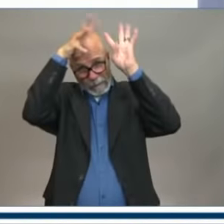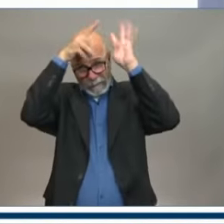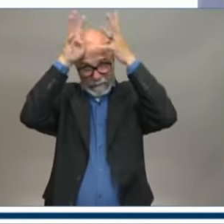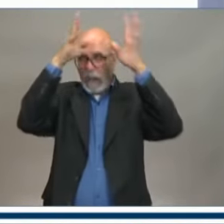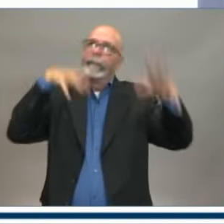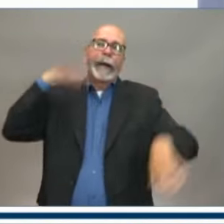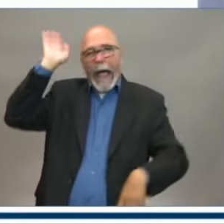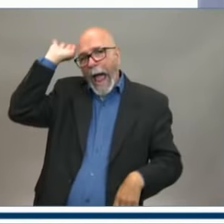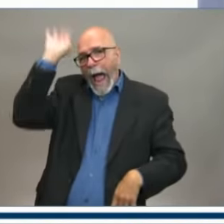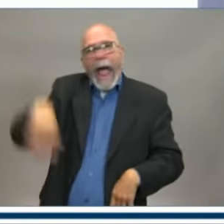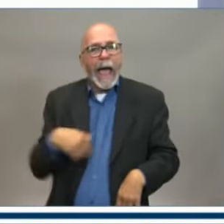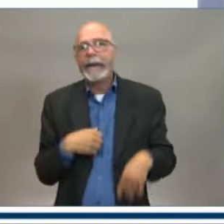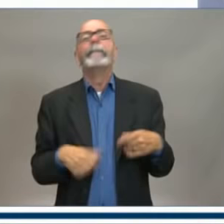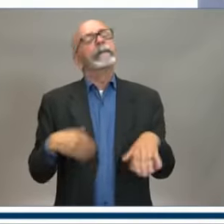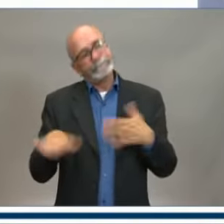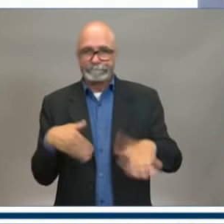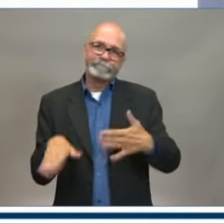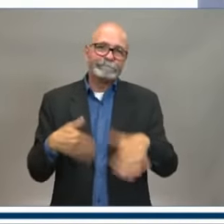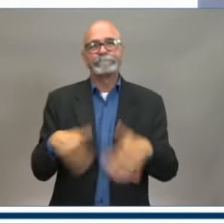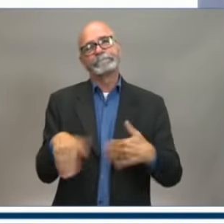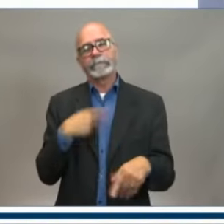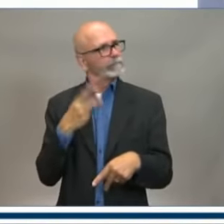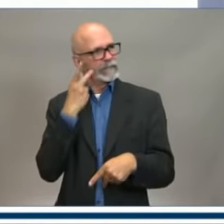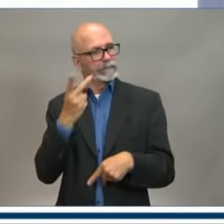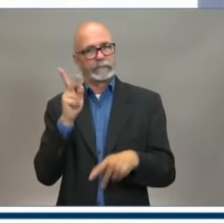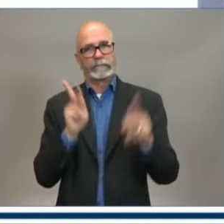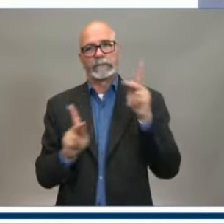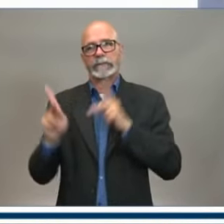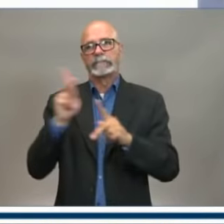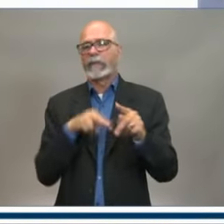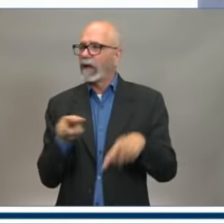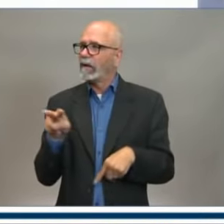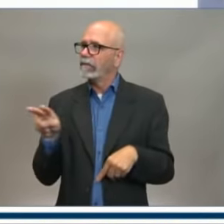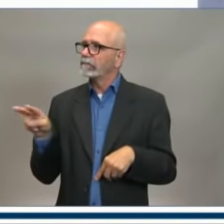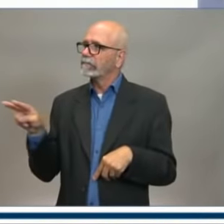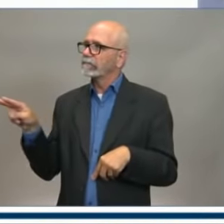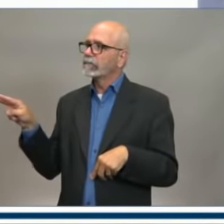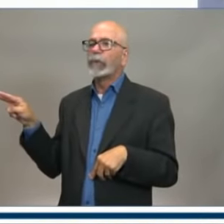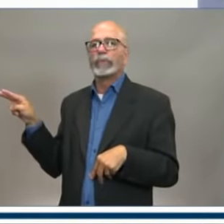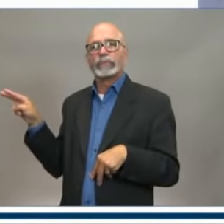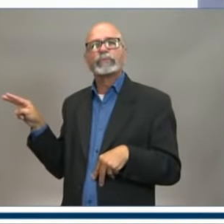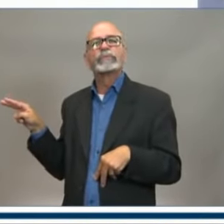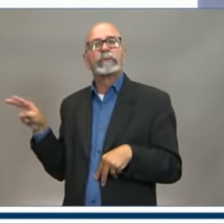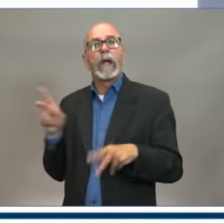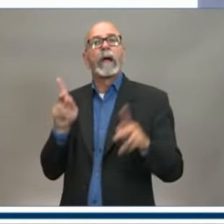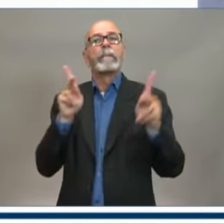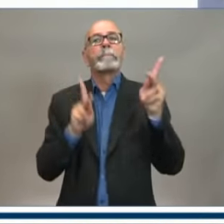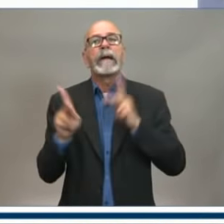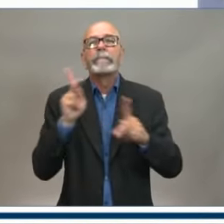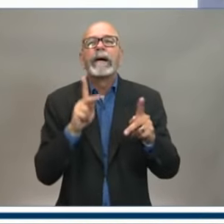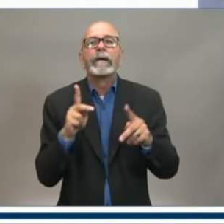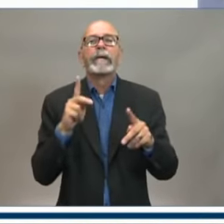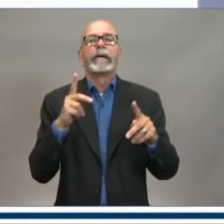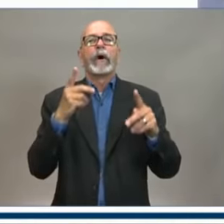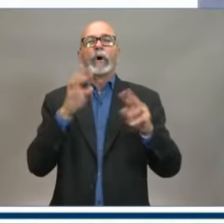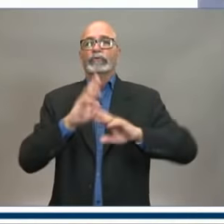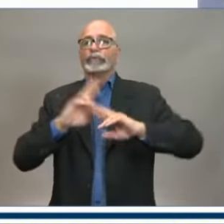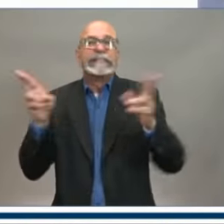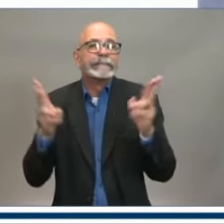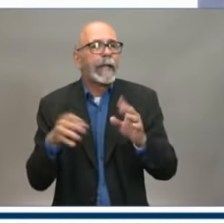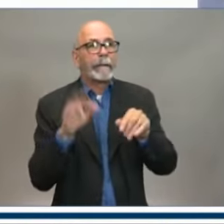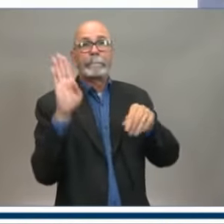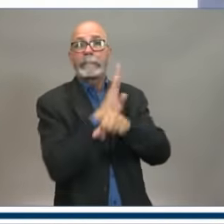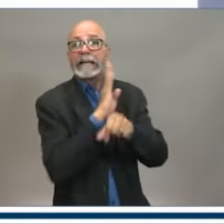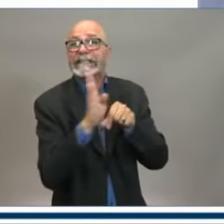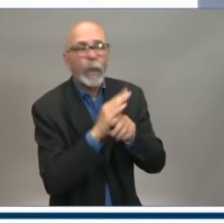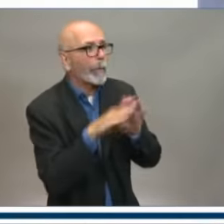activity that is taking place in our city and watch people getting ready for the reopening of our businesses and